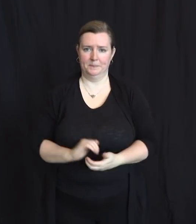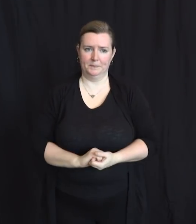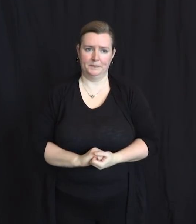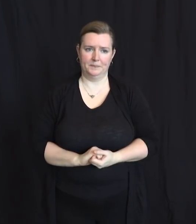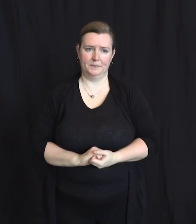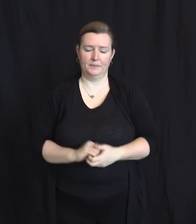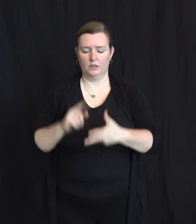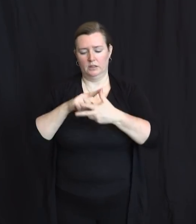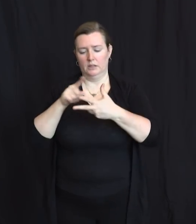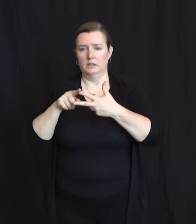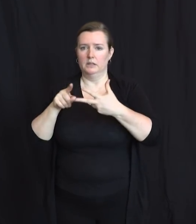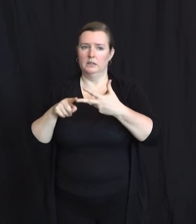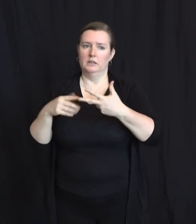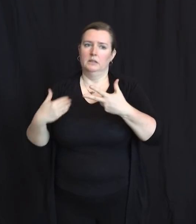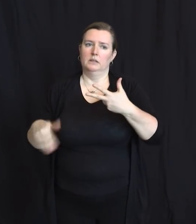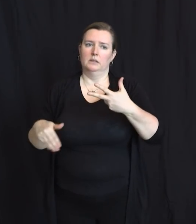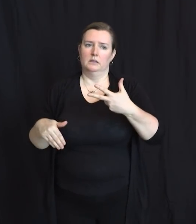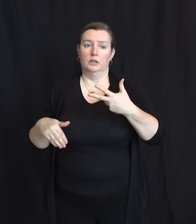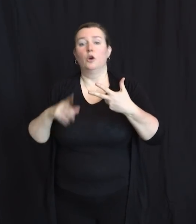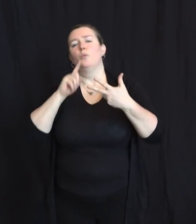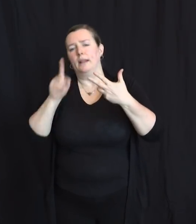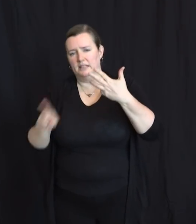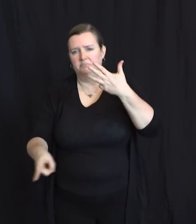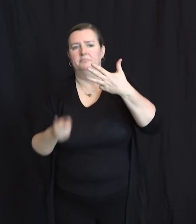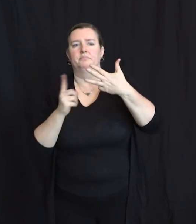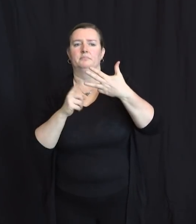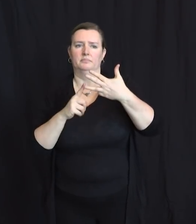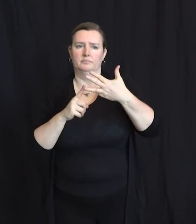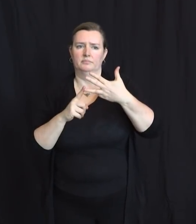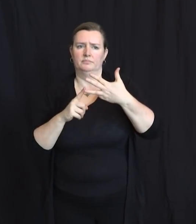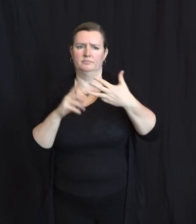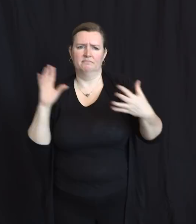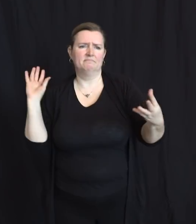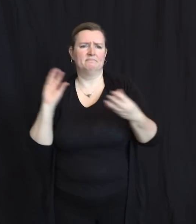4, in fact, more lives among a total of